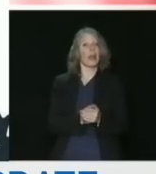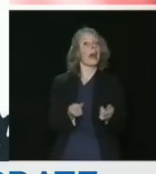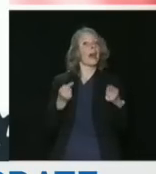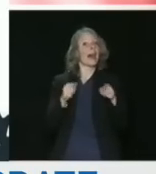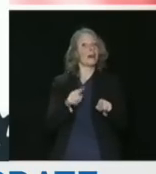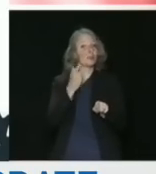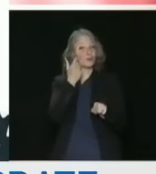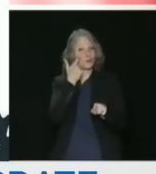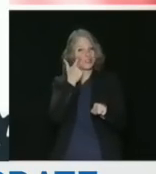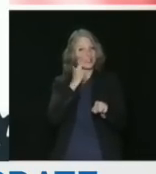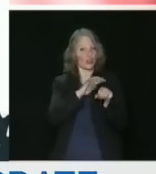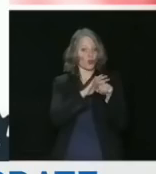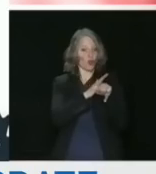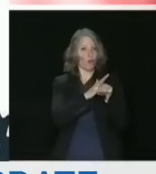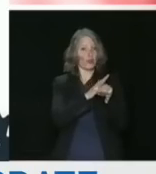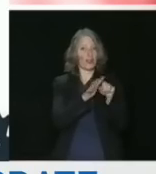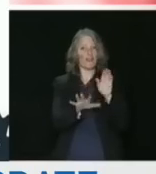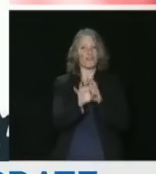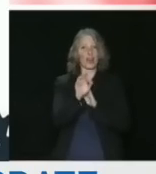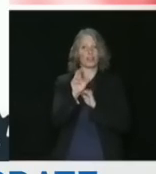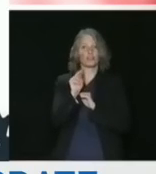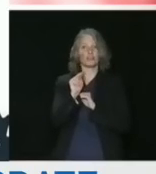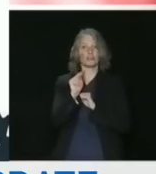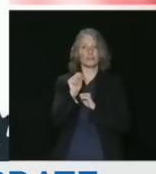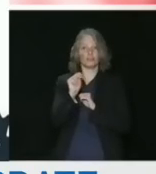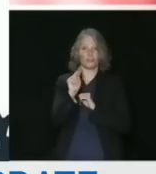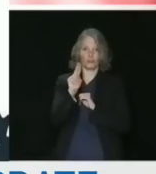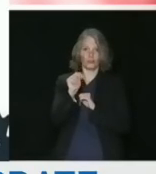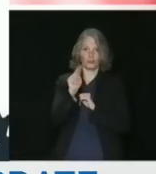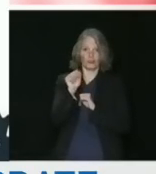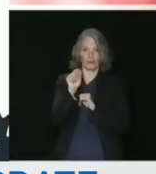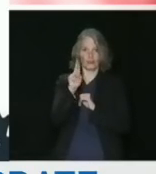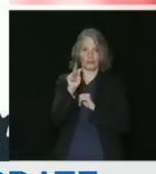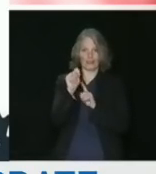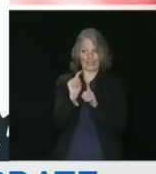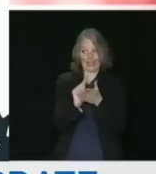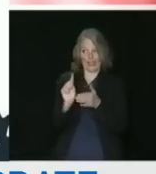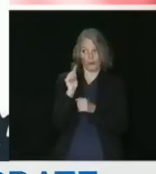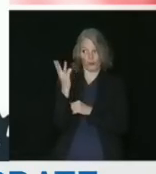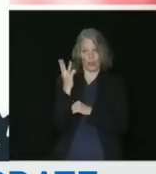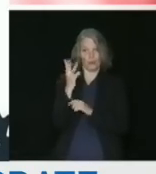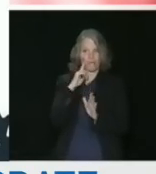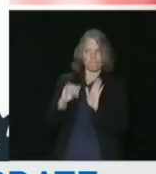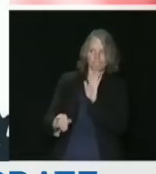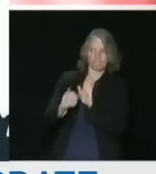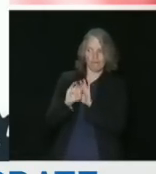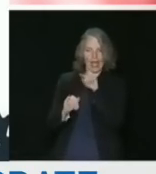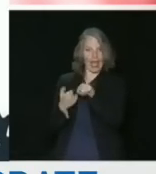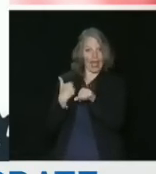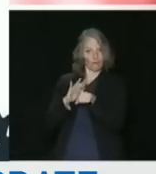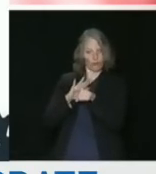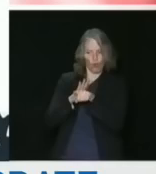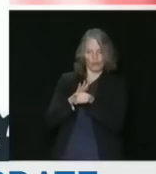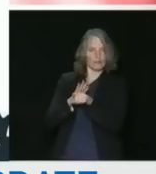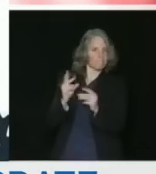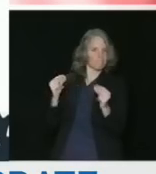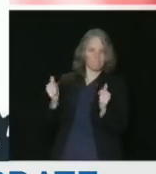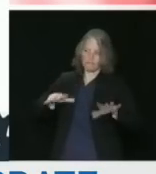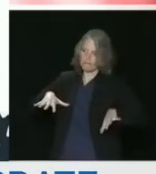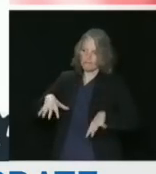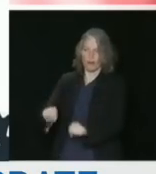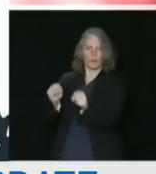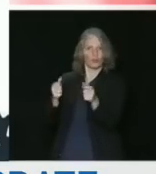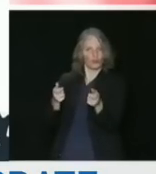case of COVID-19 detected in Nunavut last Wednesday led to a rapid response and prompt implementation of